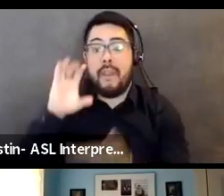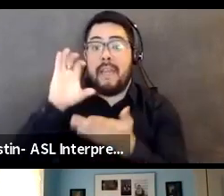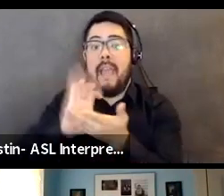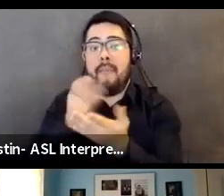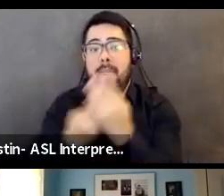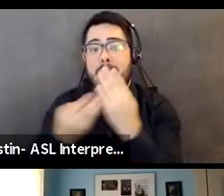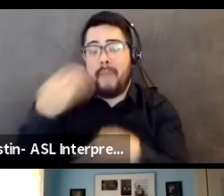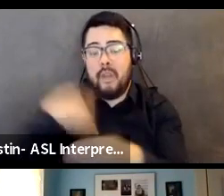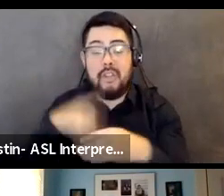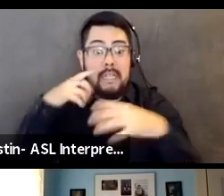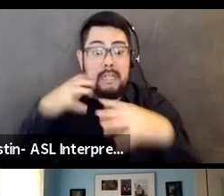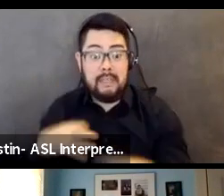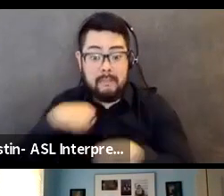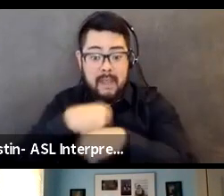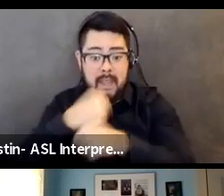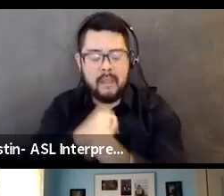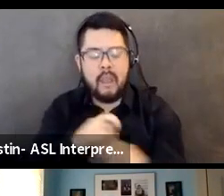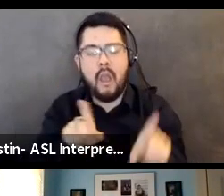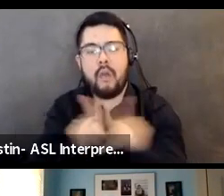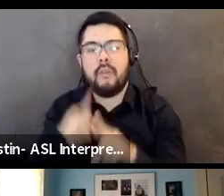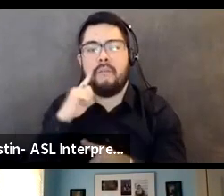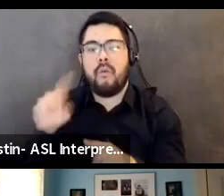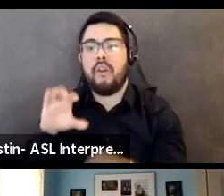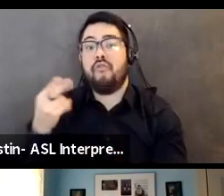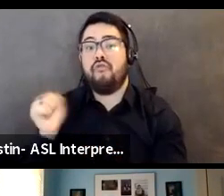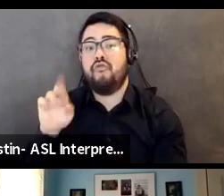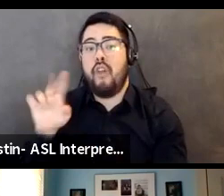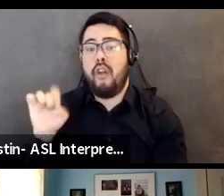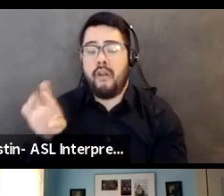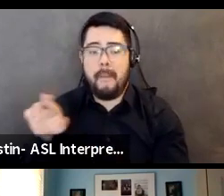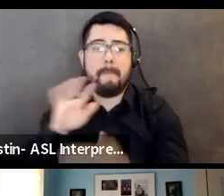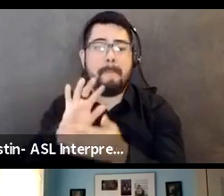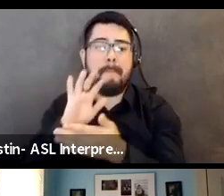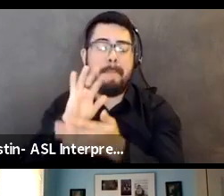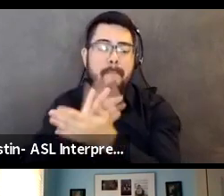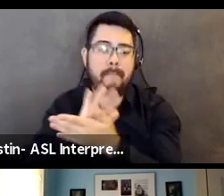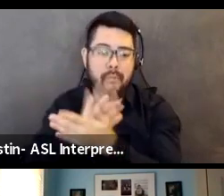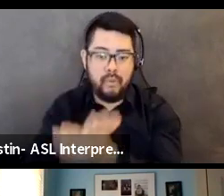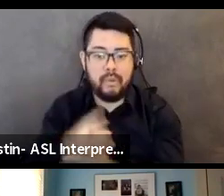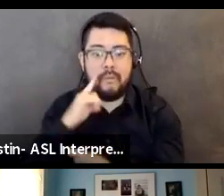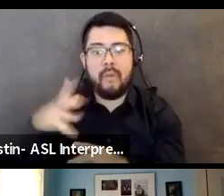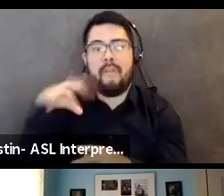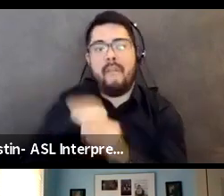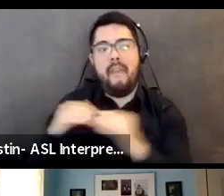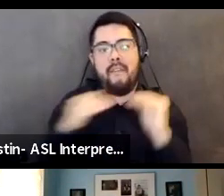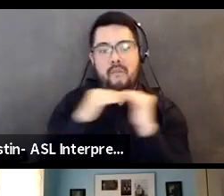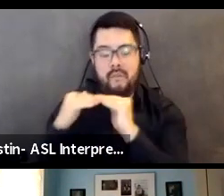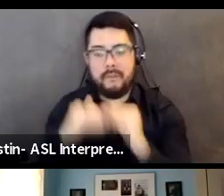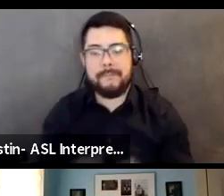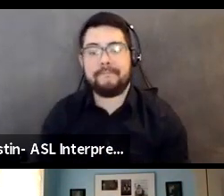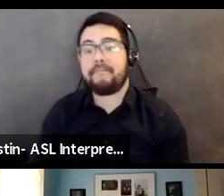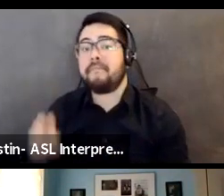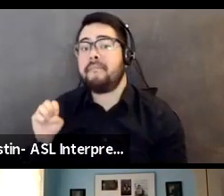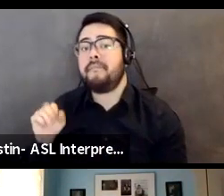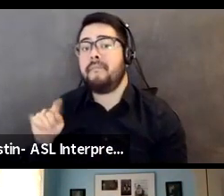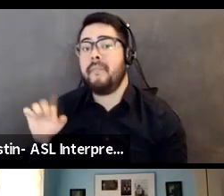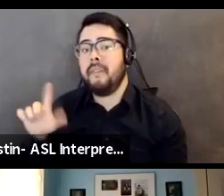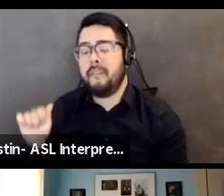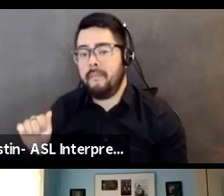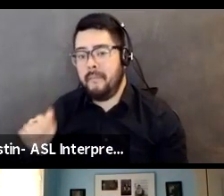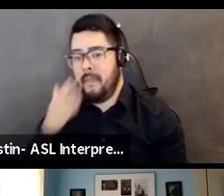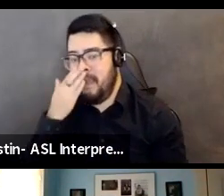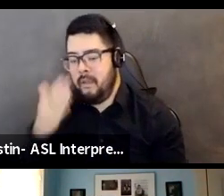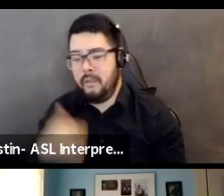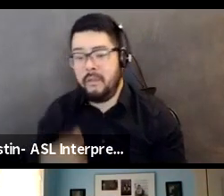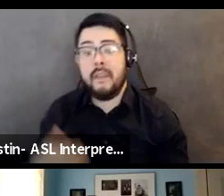process and for charter public schools to see equitable inclusion in those budgets thank you thank you mr major our next